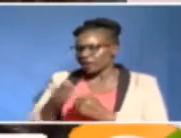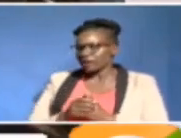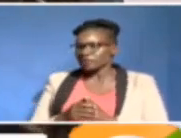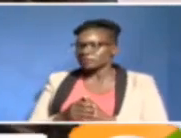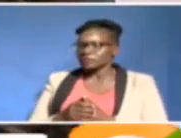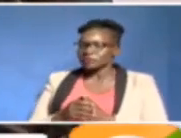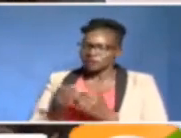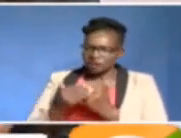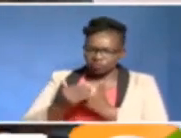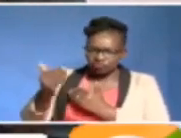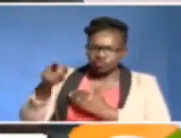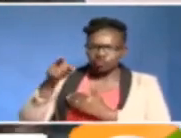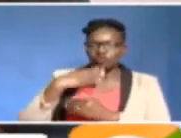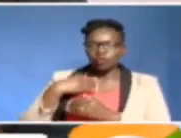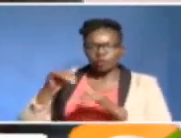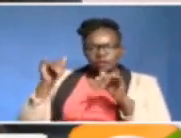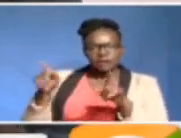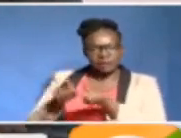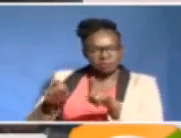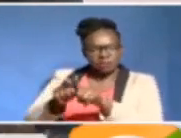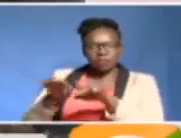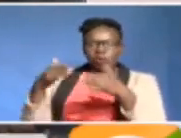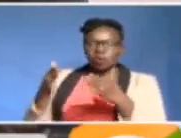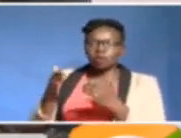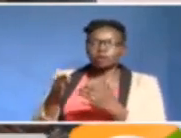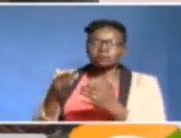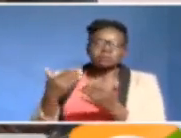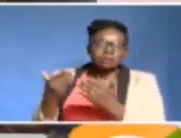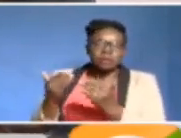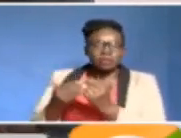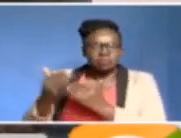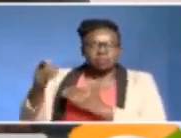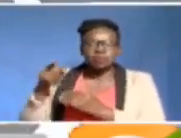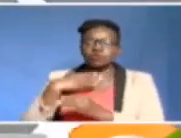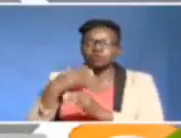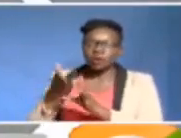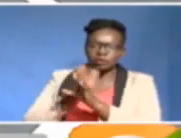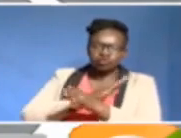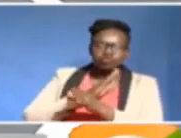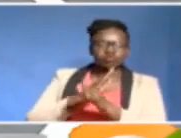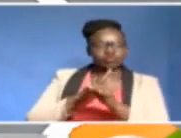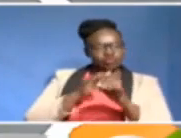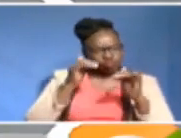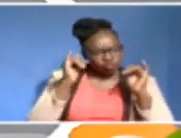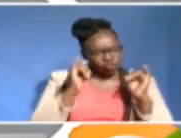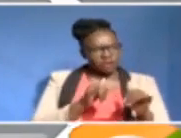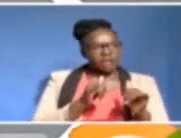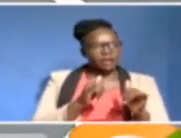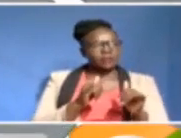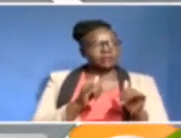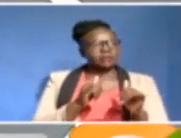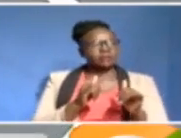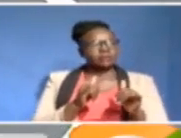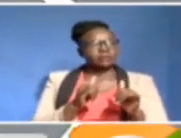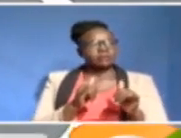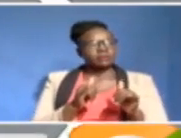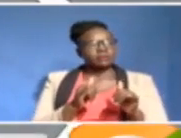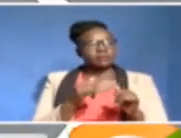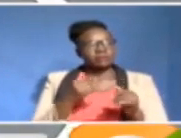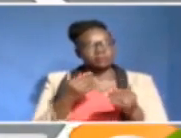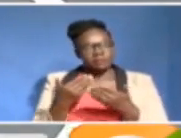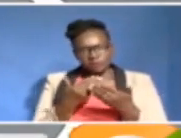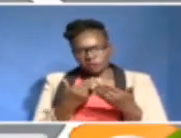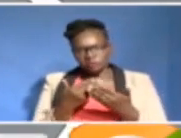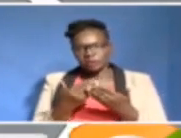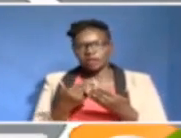Would you want to settle down, get married? You're expecting a child right now. You know, have you considered that in terms of,